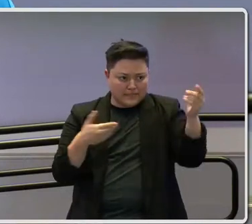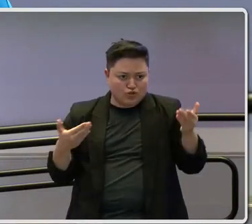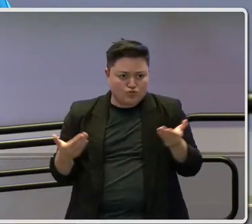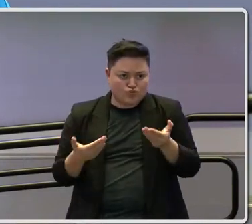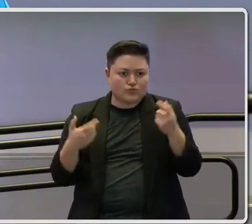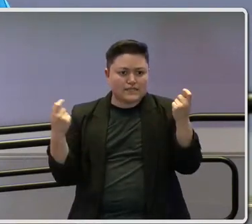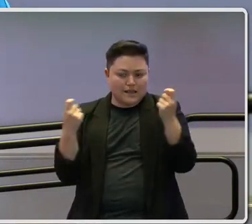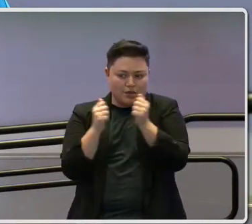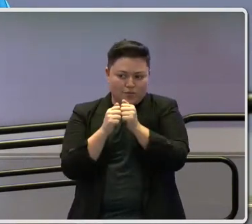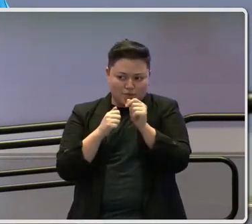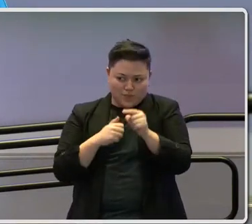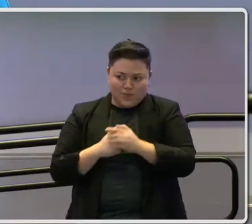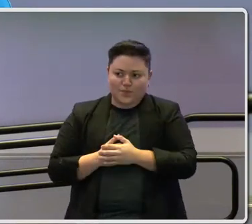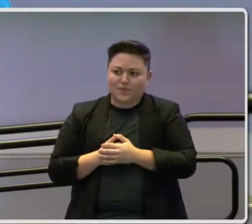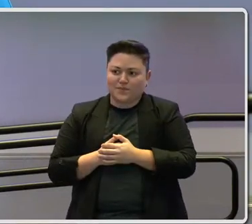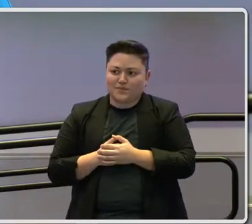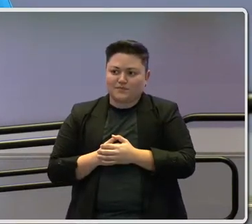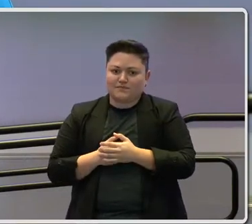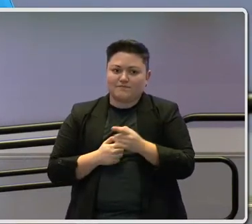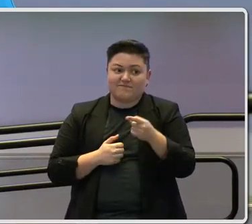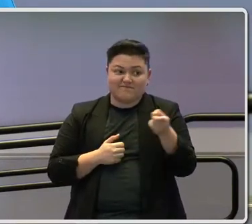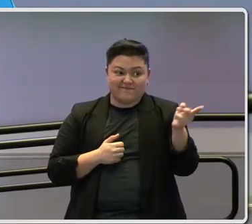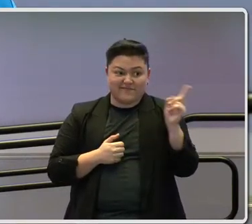celebrating these remarkable women.